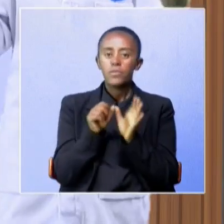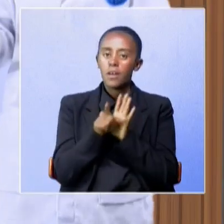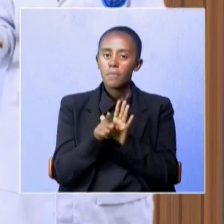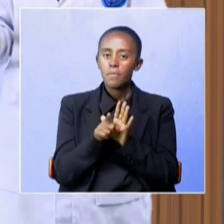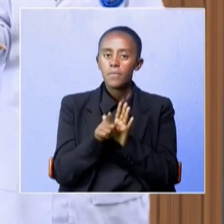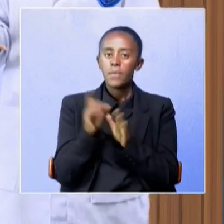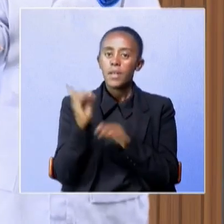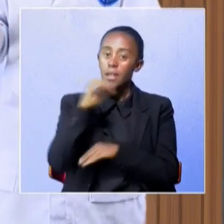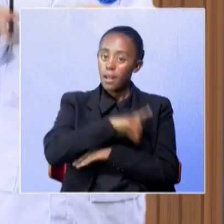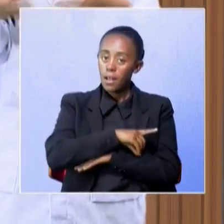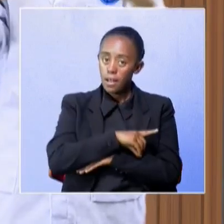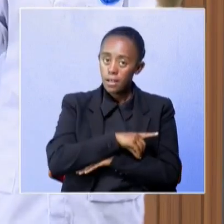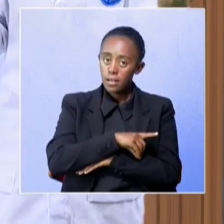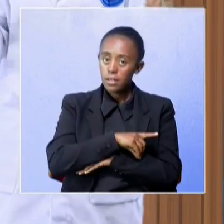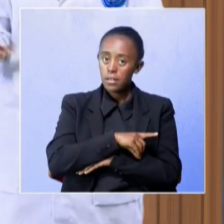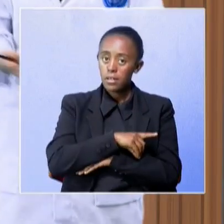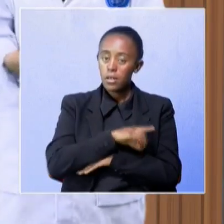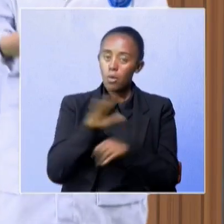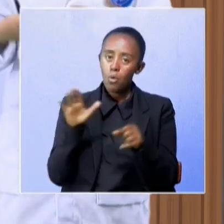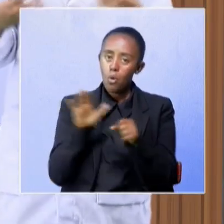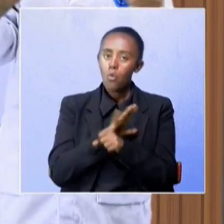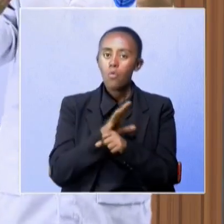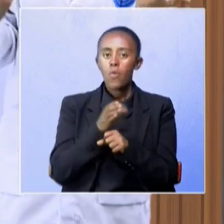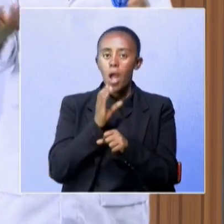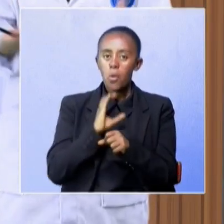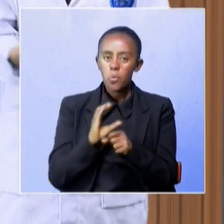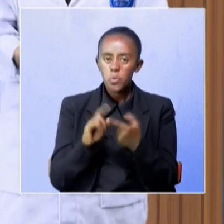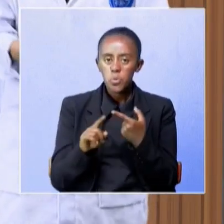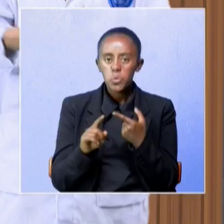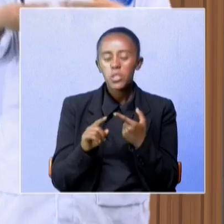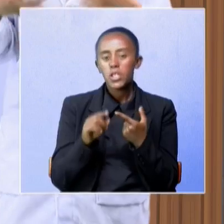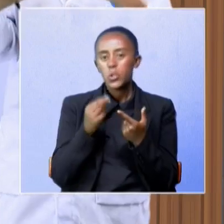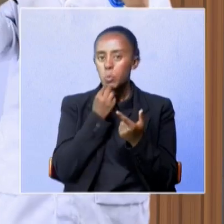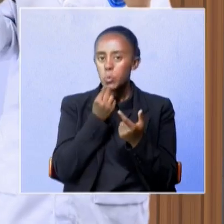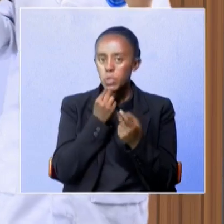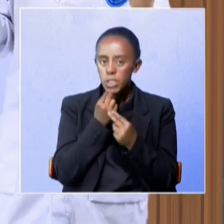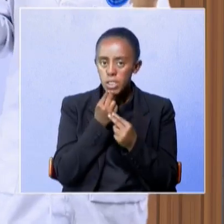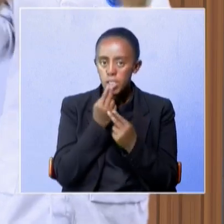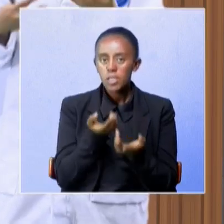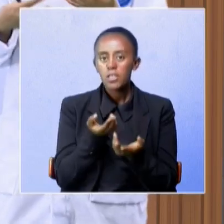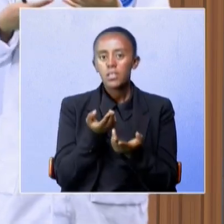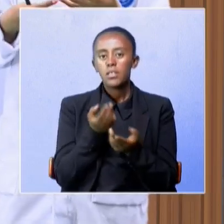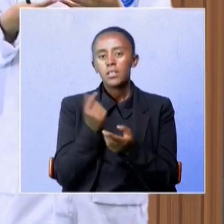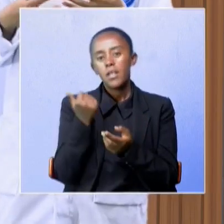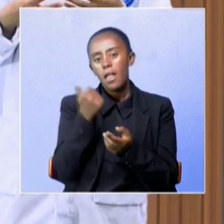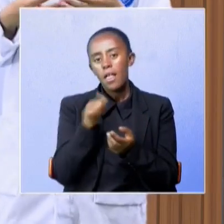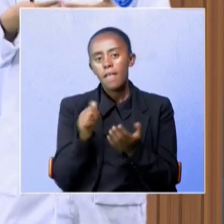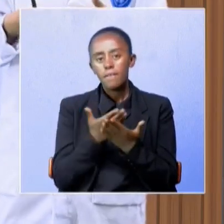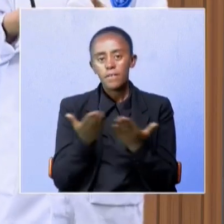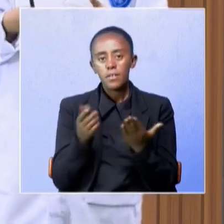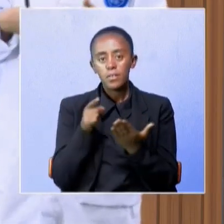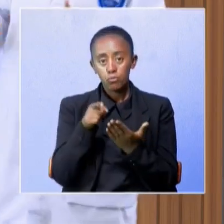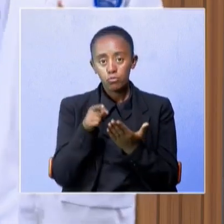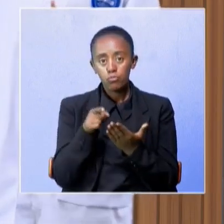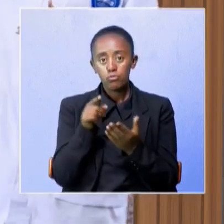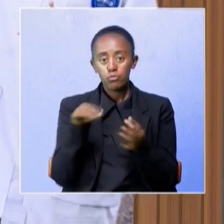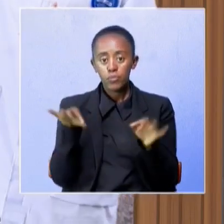in a day. You should have all of those calories, those nutritions, or everything that you need